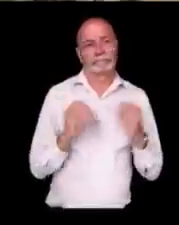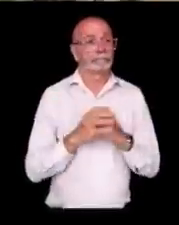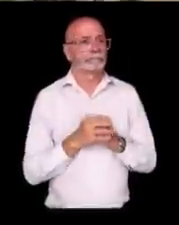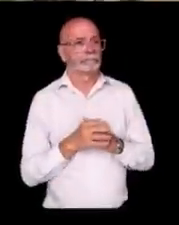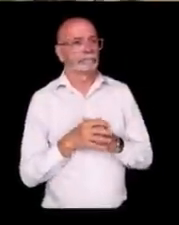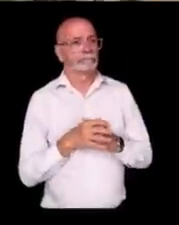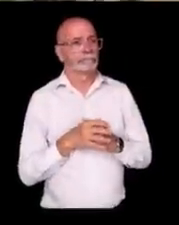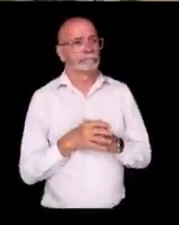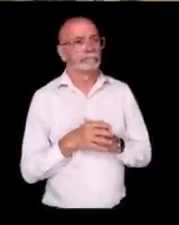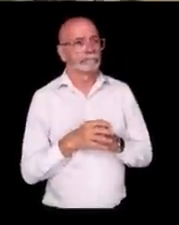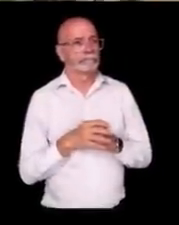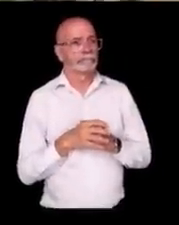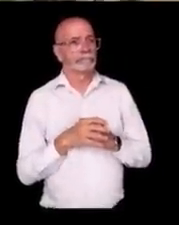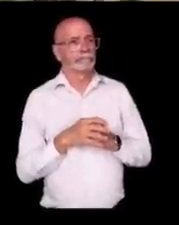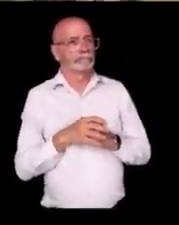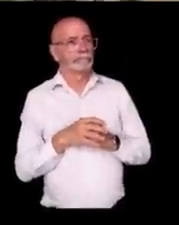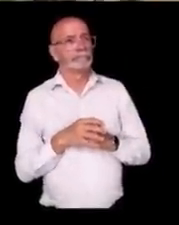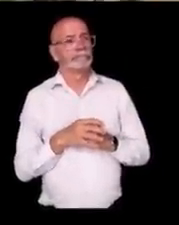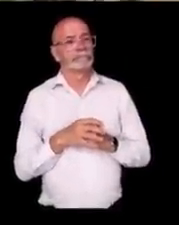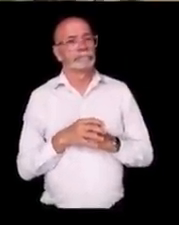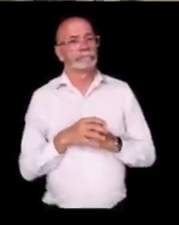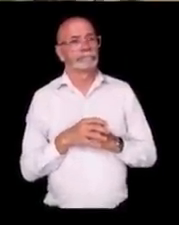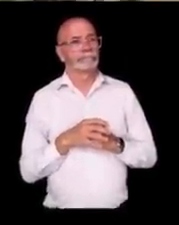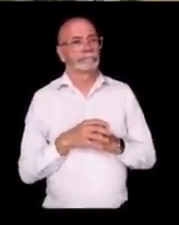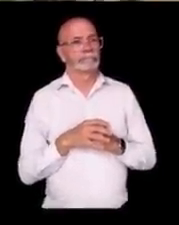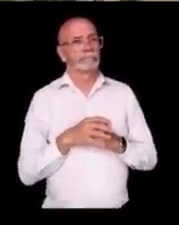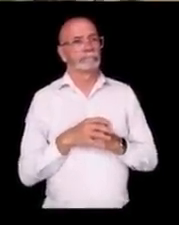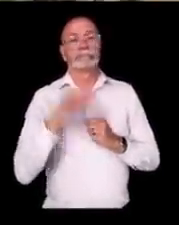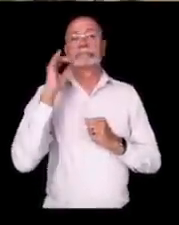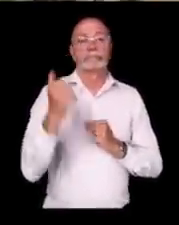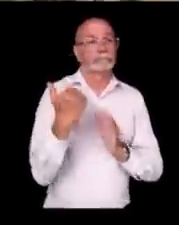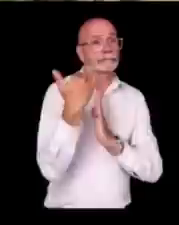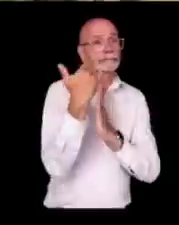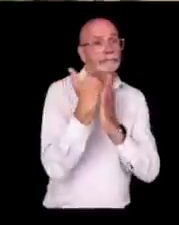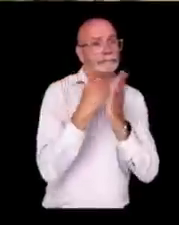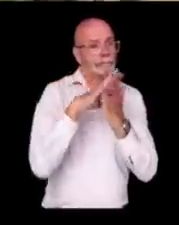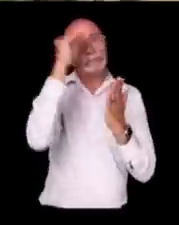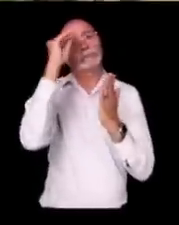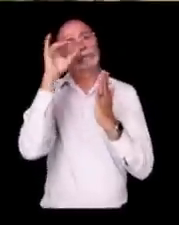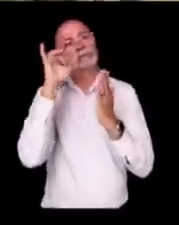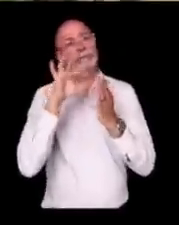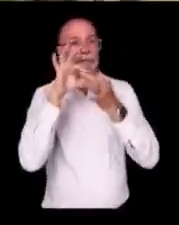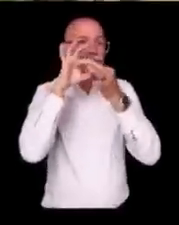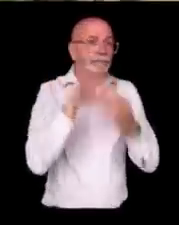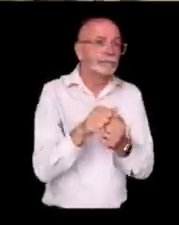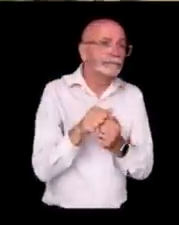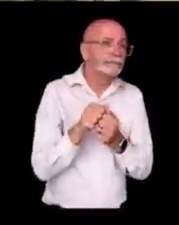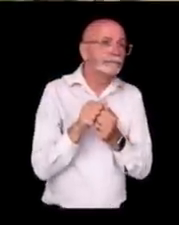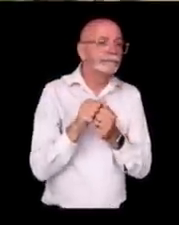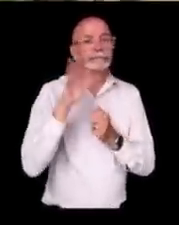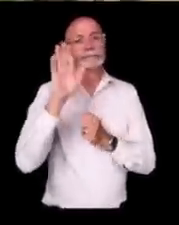firearm registration, licensing, engagement with mental health services,